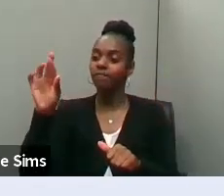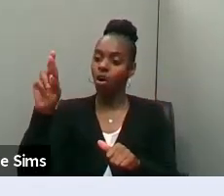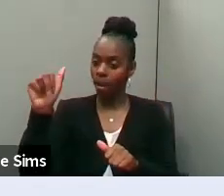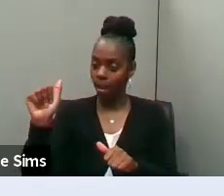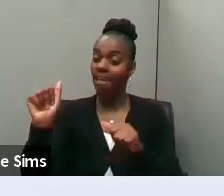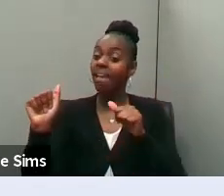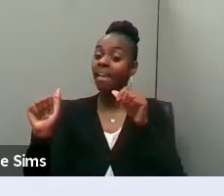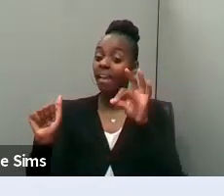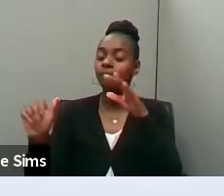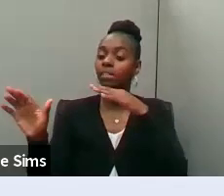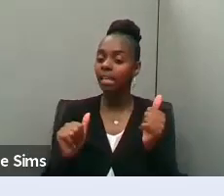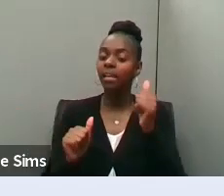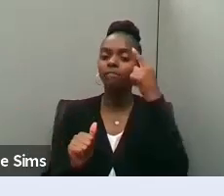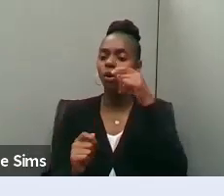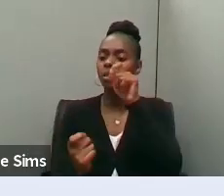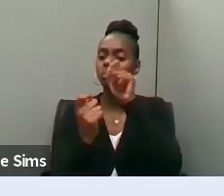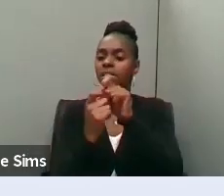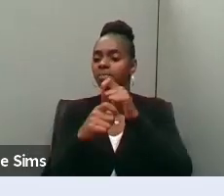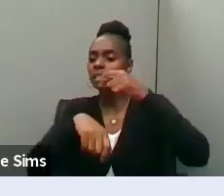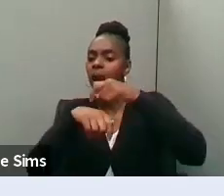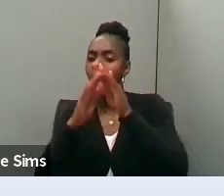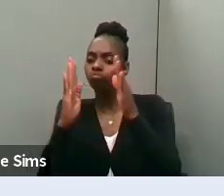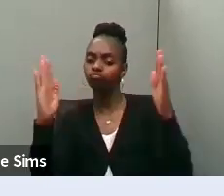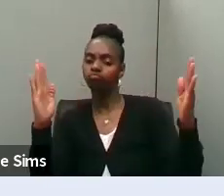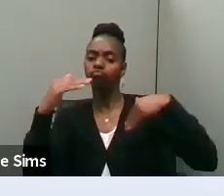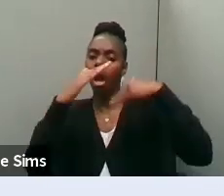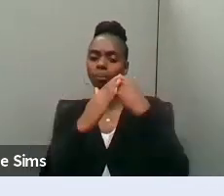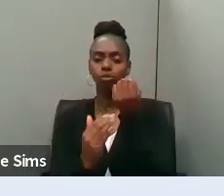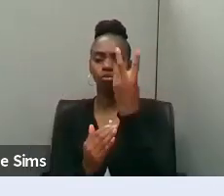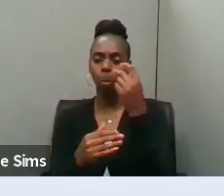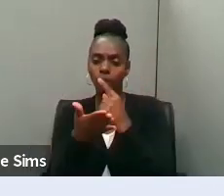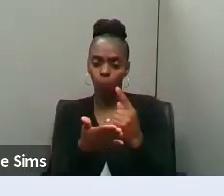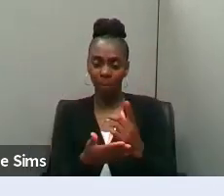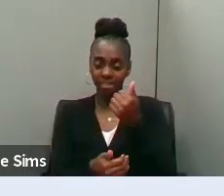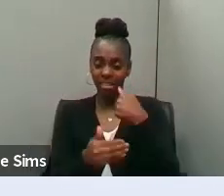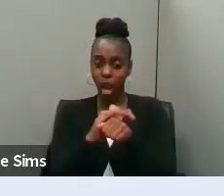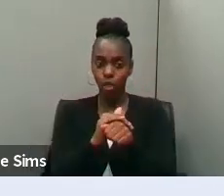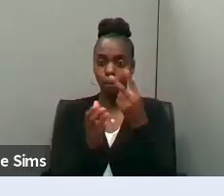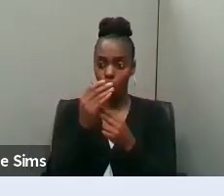on leave for a certain amount of time, which is up to 12 weeks under both of those